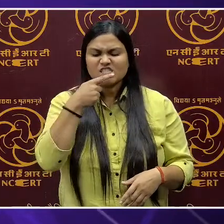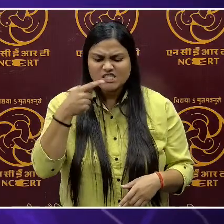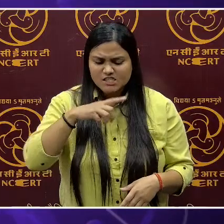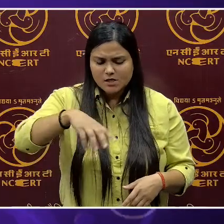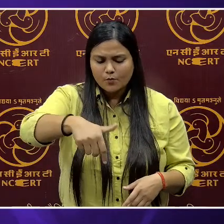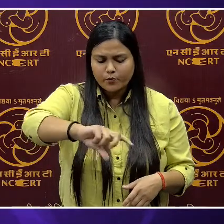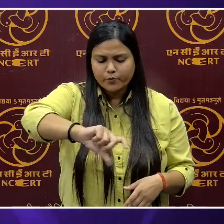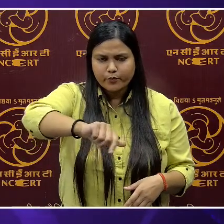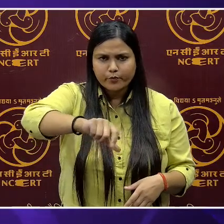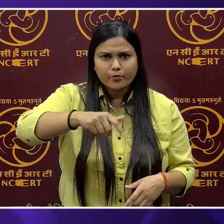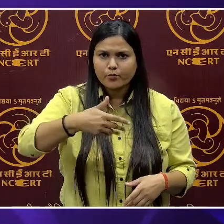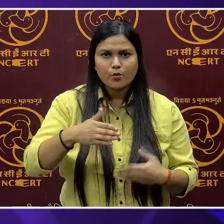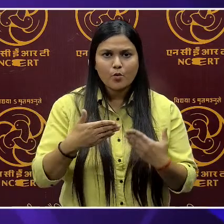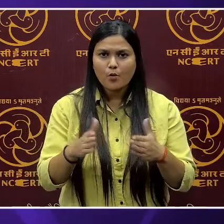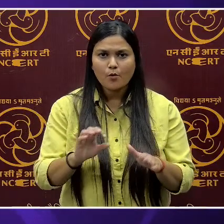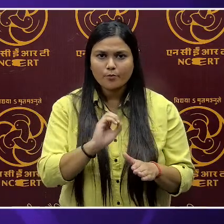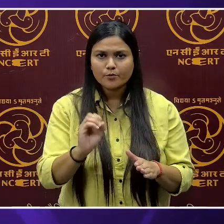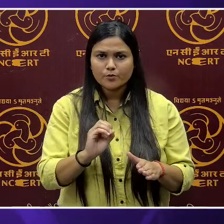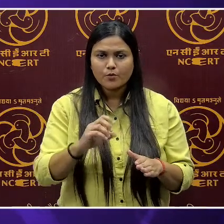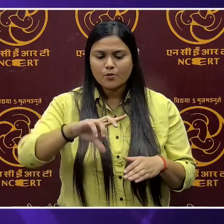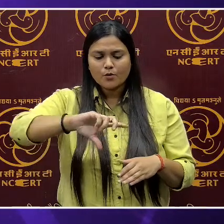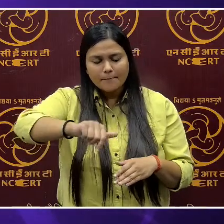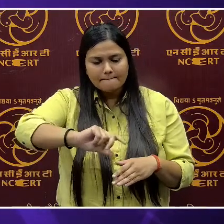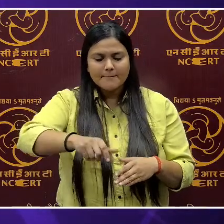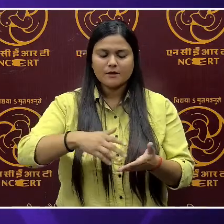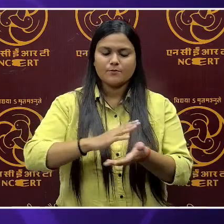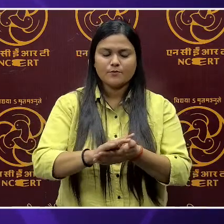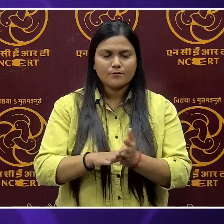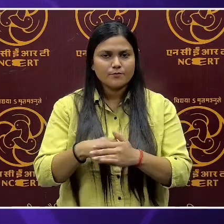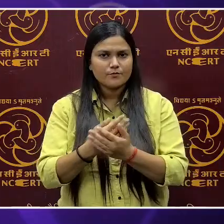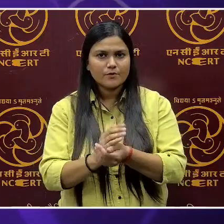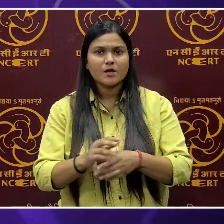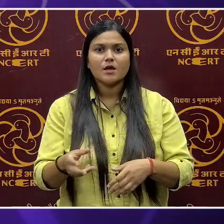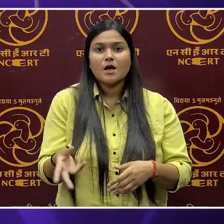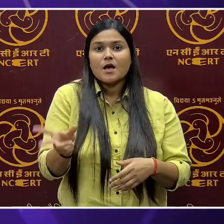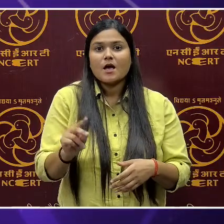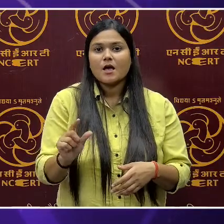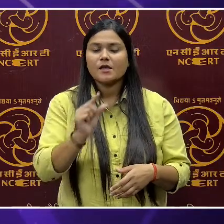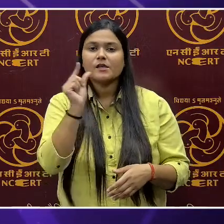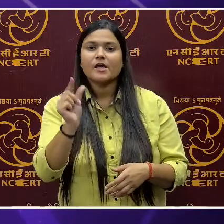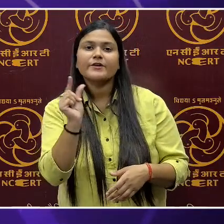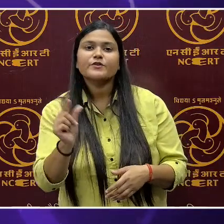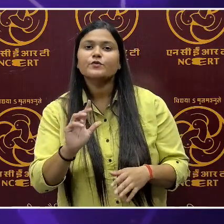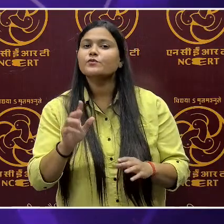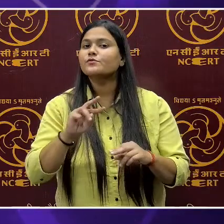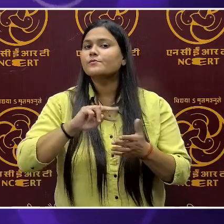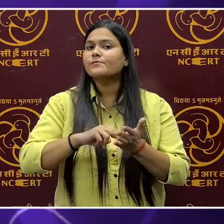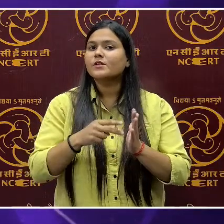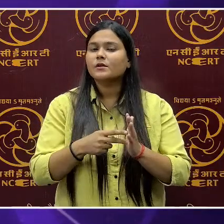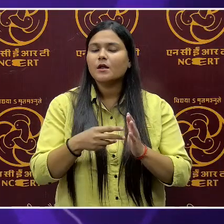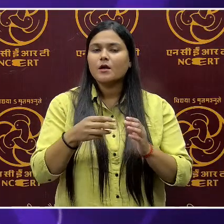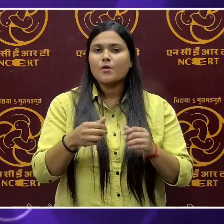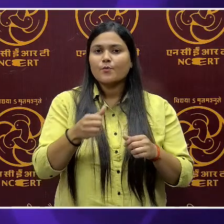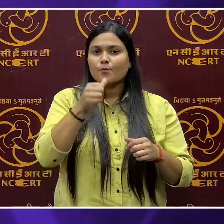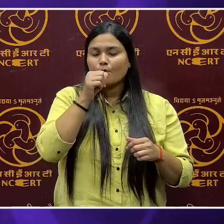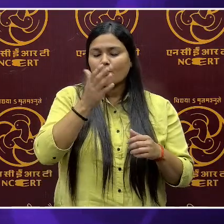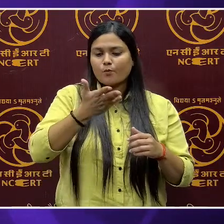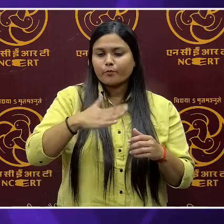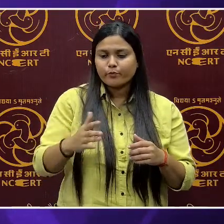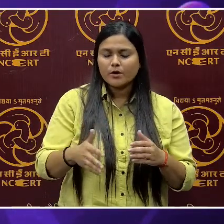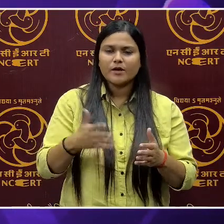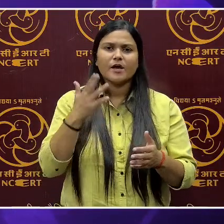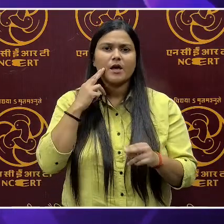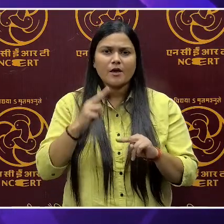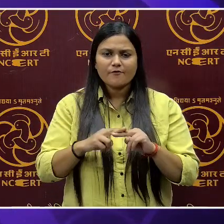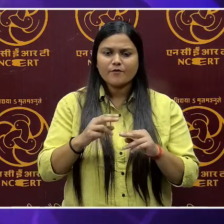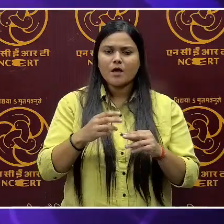the teeth or washing dishes. Reuse, we should use waste water from washing